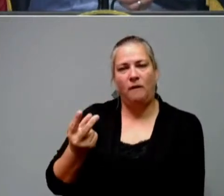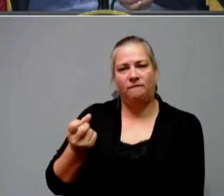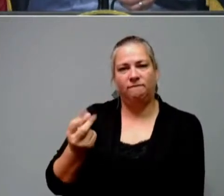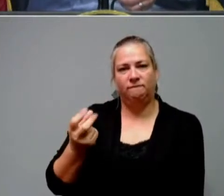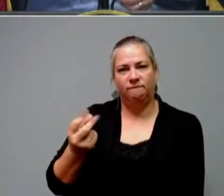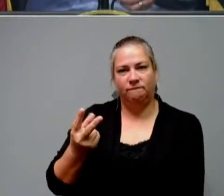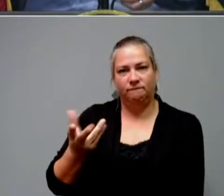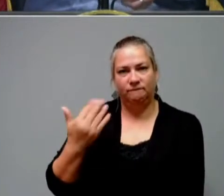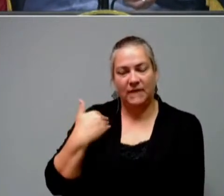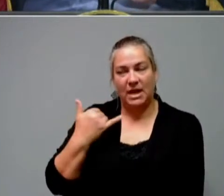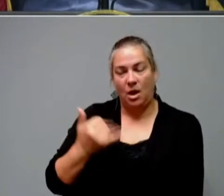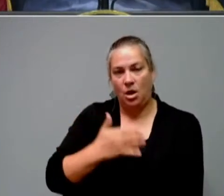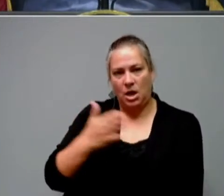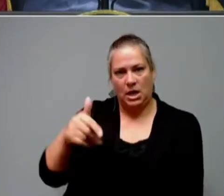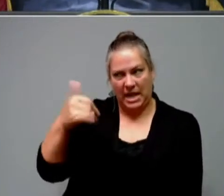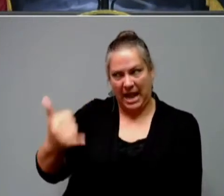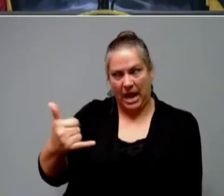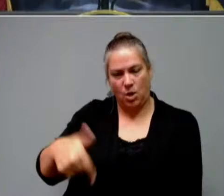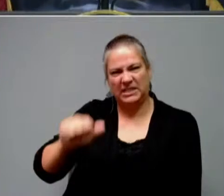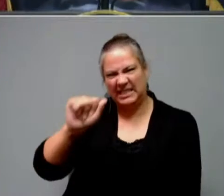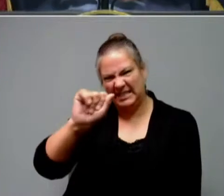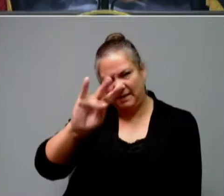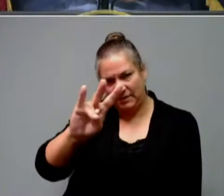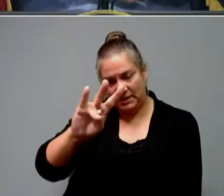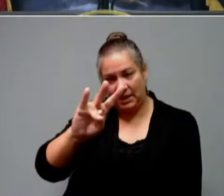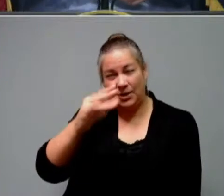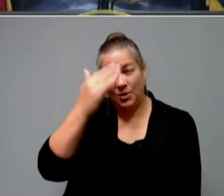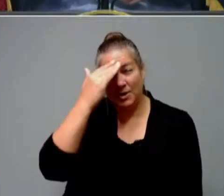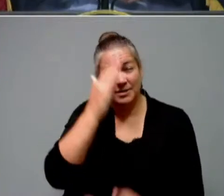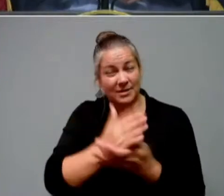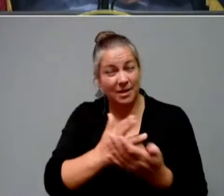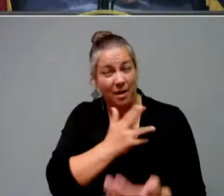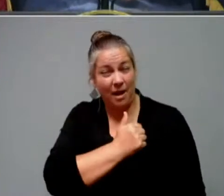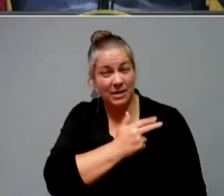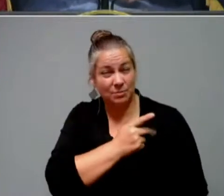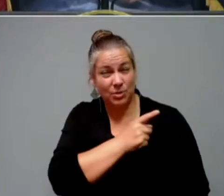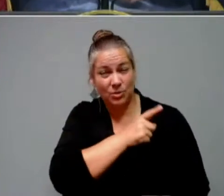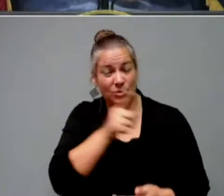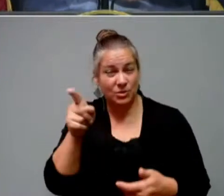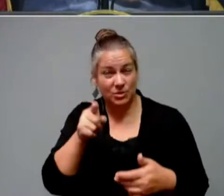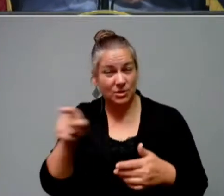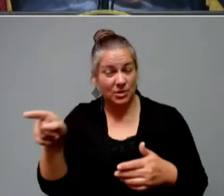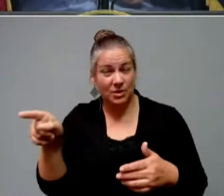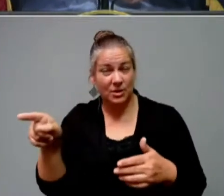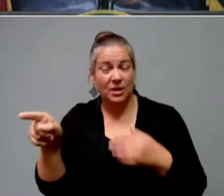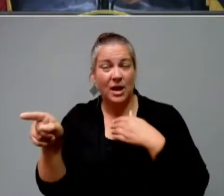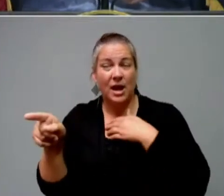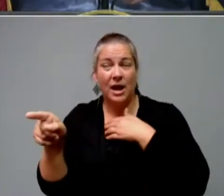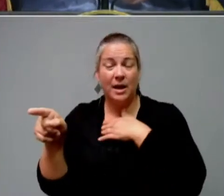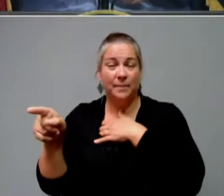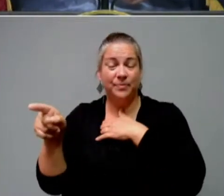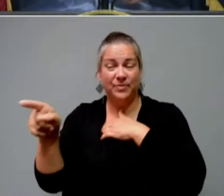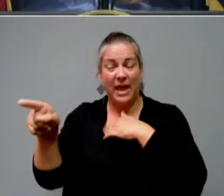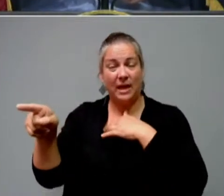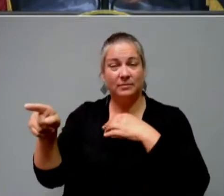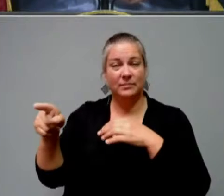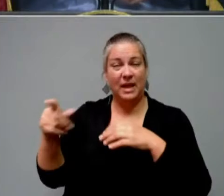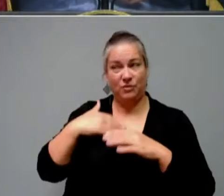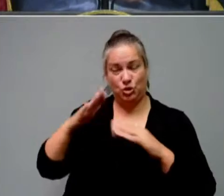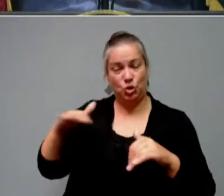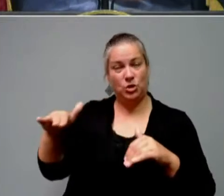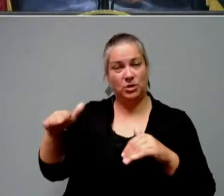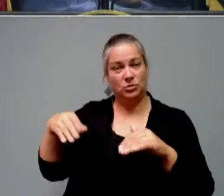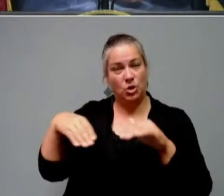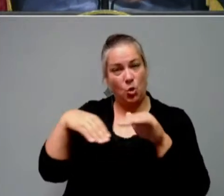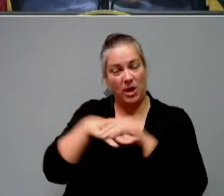in the hospital is a big deal because remember, even though some hospitals admit lower acuity children under 18, children or adolescents to the